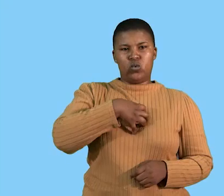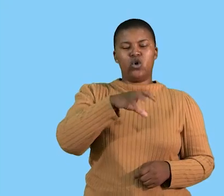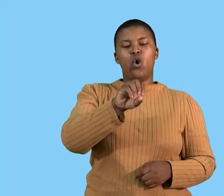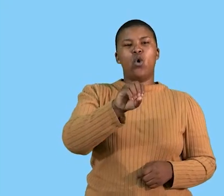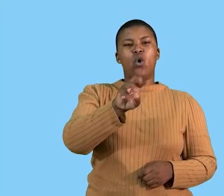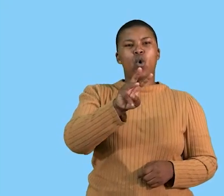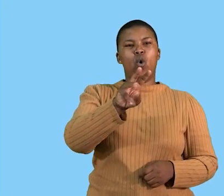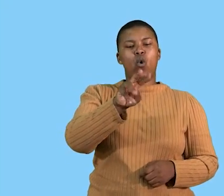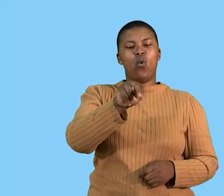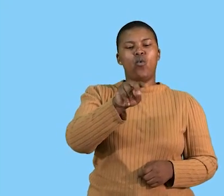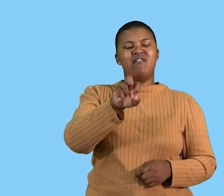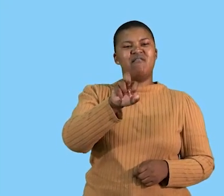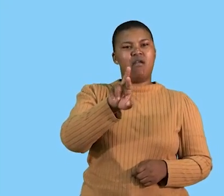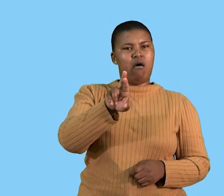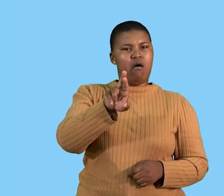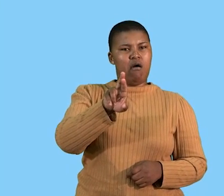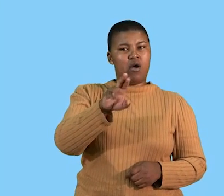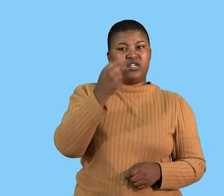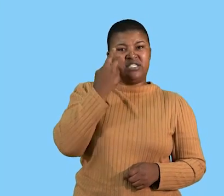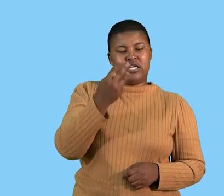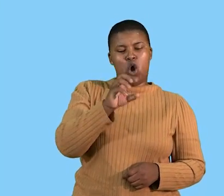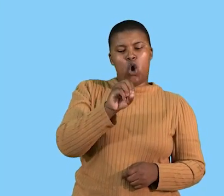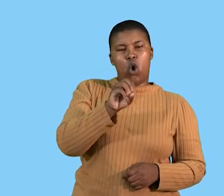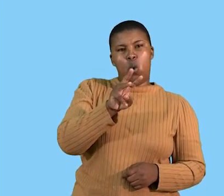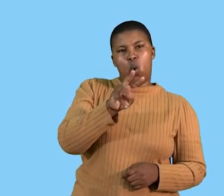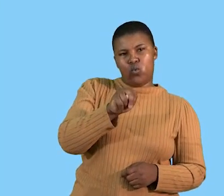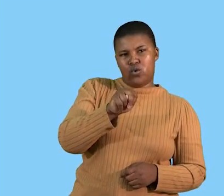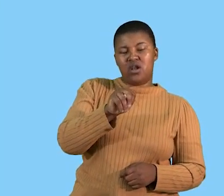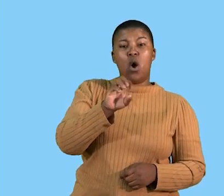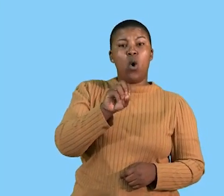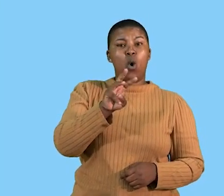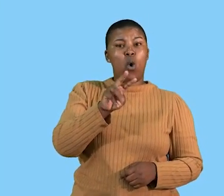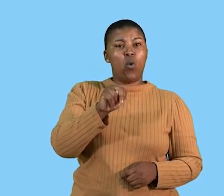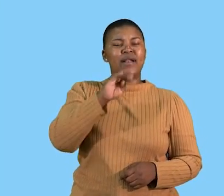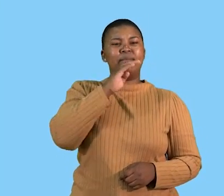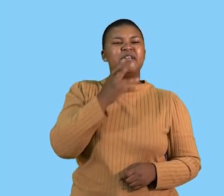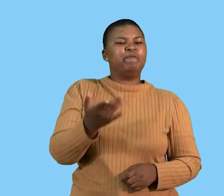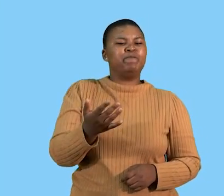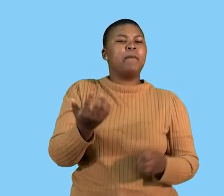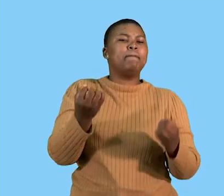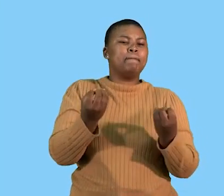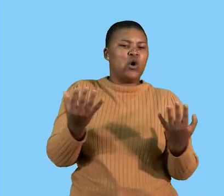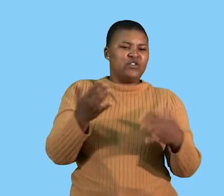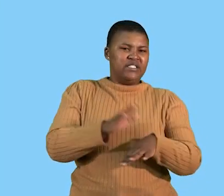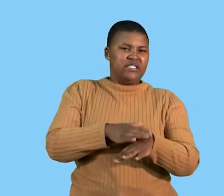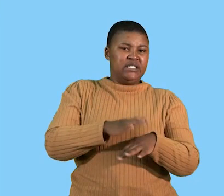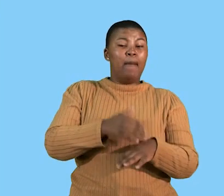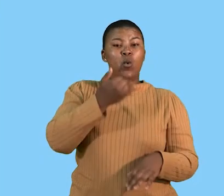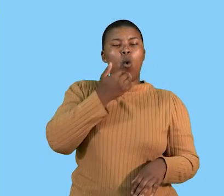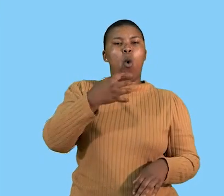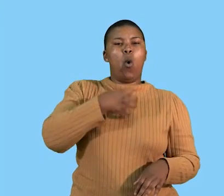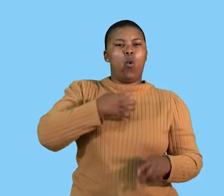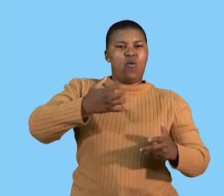word owner, you see that the word own is in there. So own capital is usually provided by